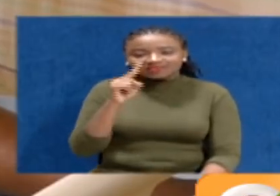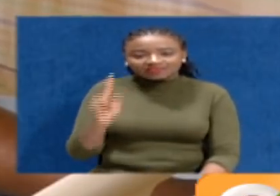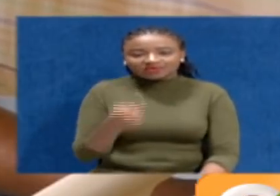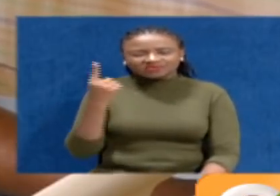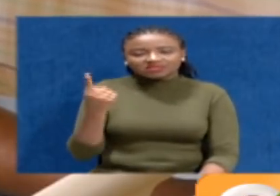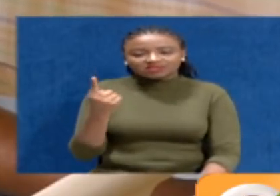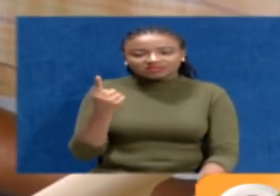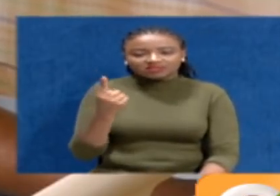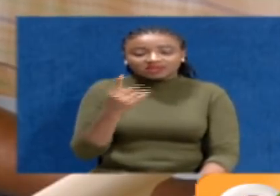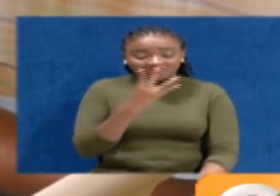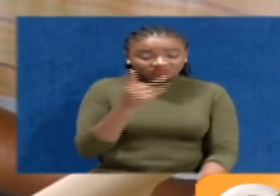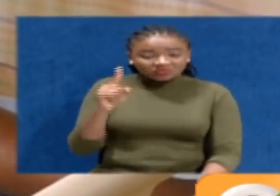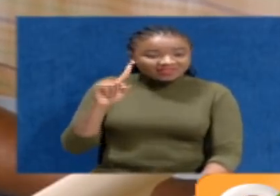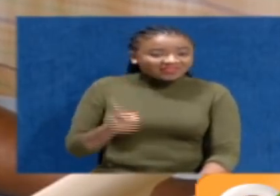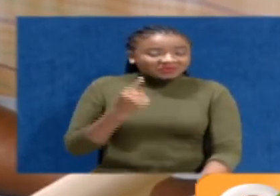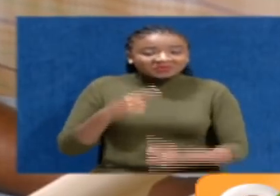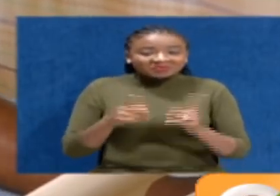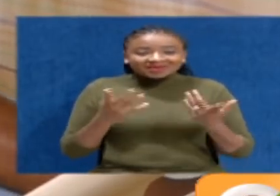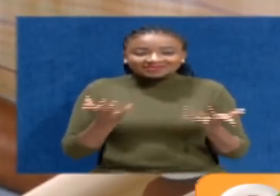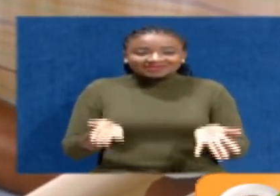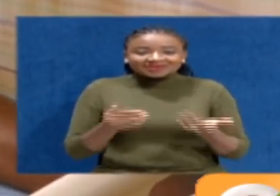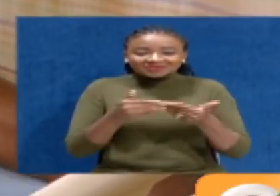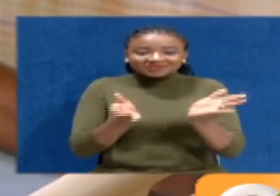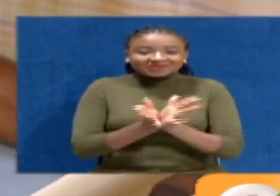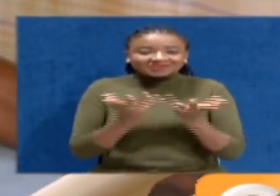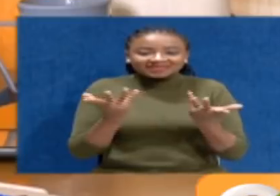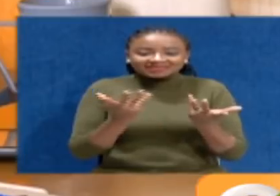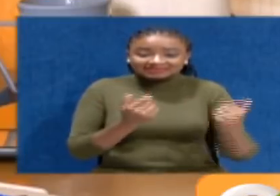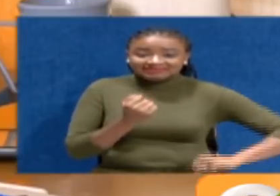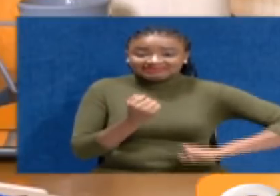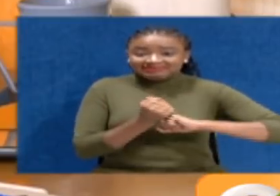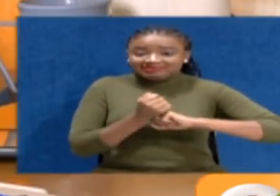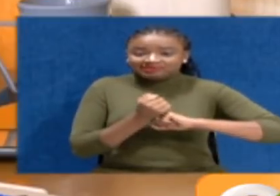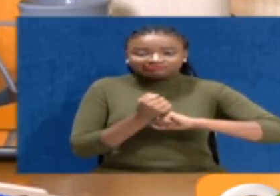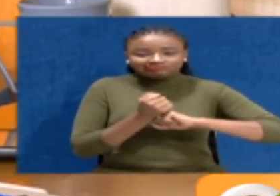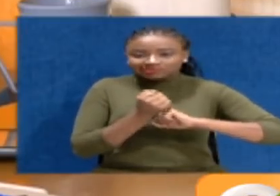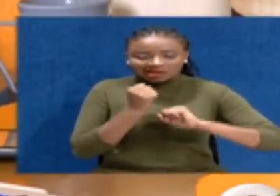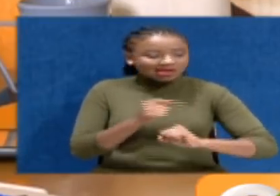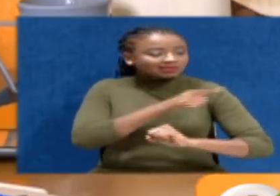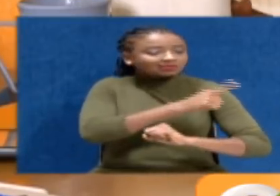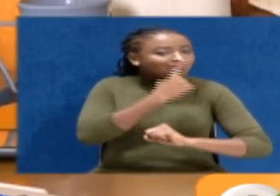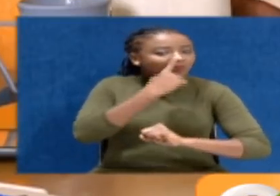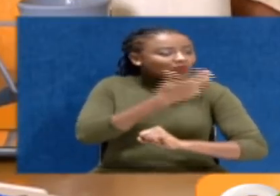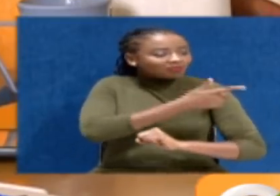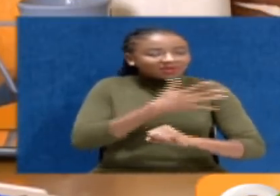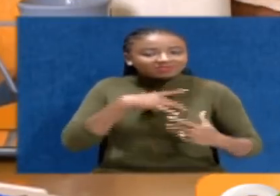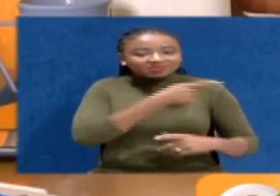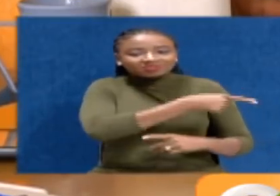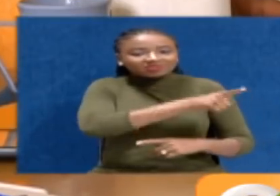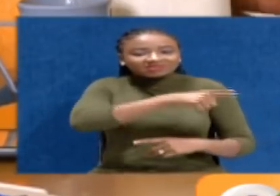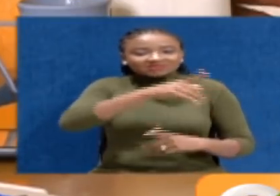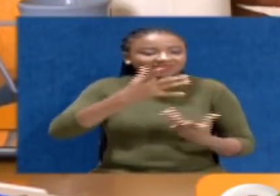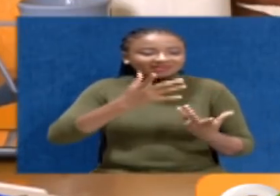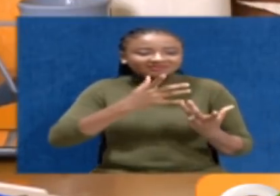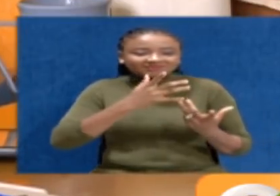41,000. And for now, even the family cannot cooperate. At home, everybody is like doing